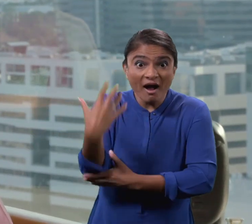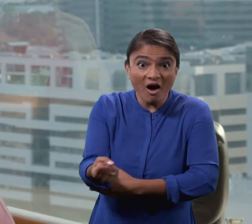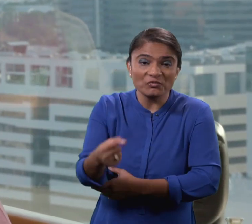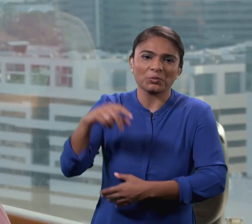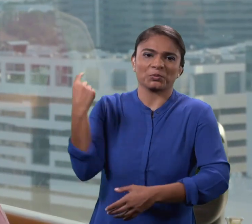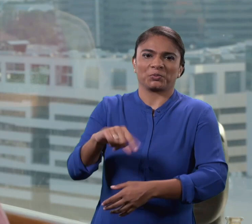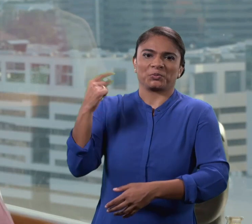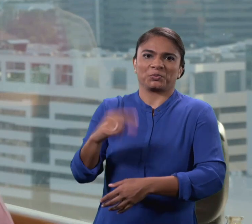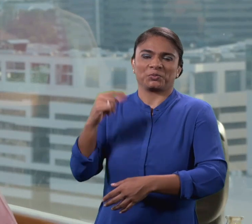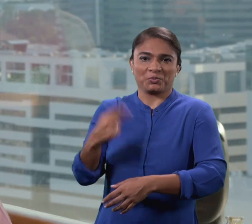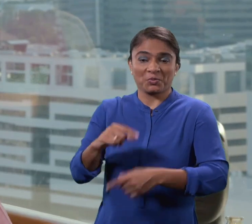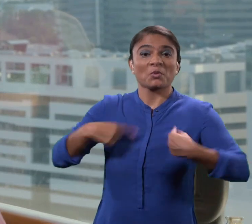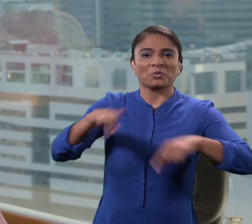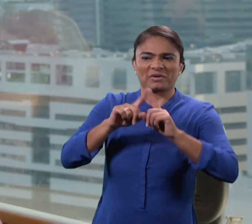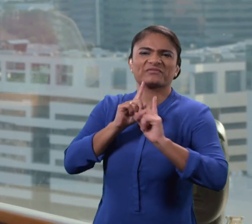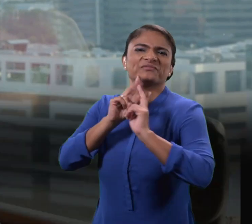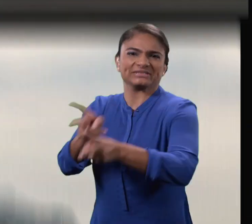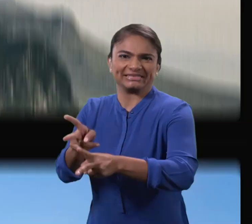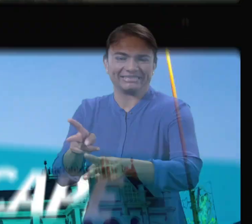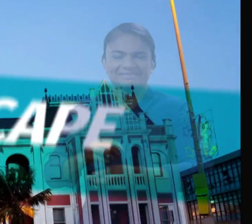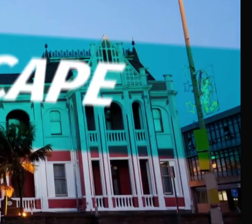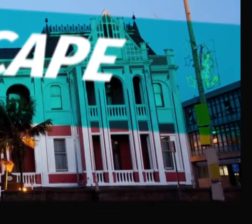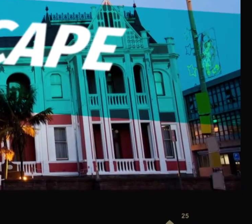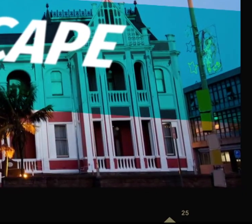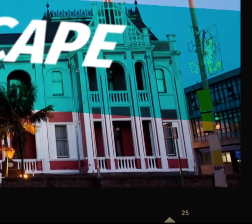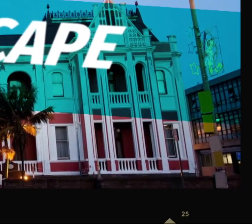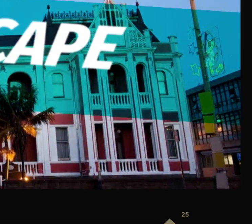a disability. Ons het 'n draai by Rita gaan maak.